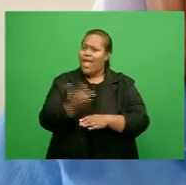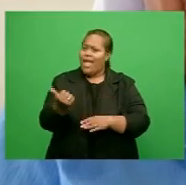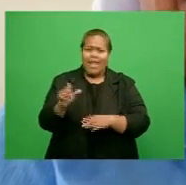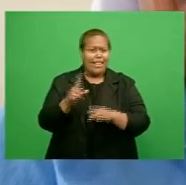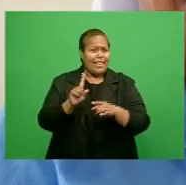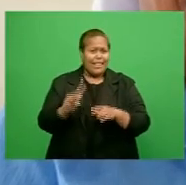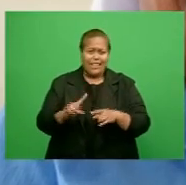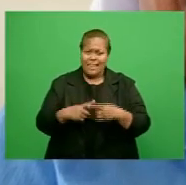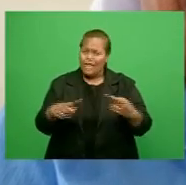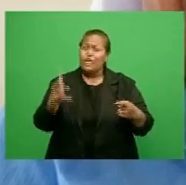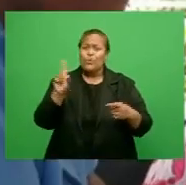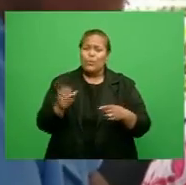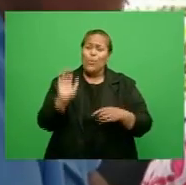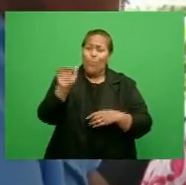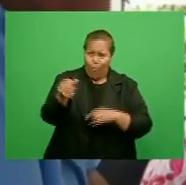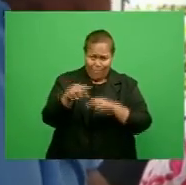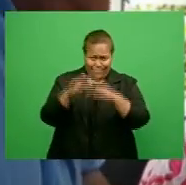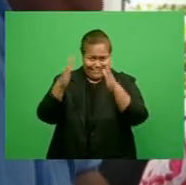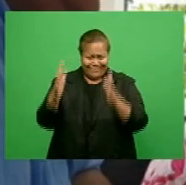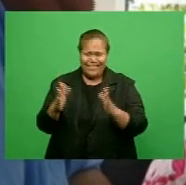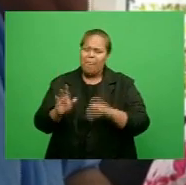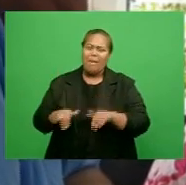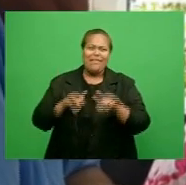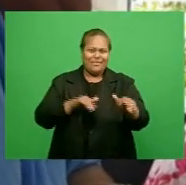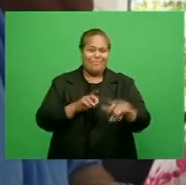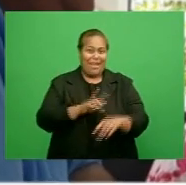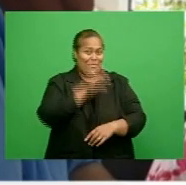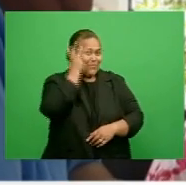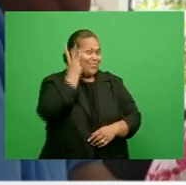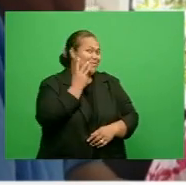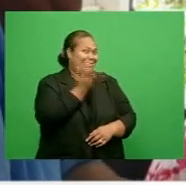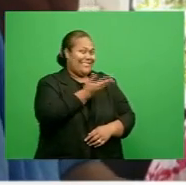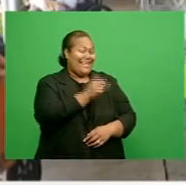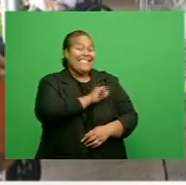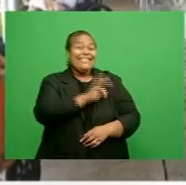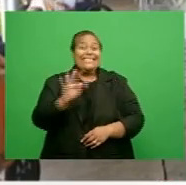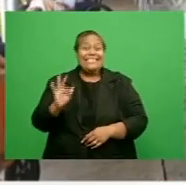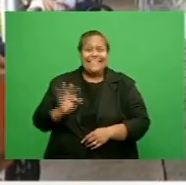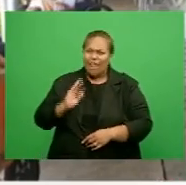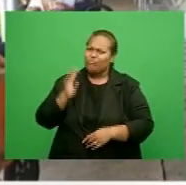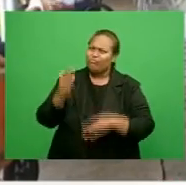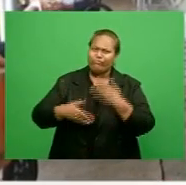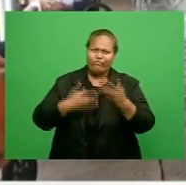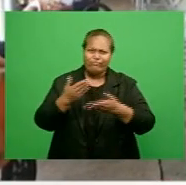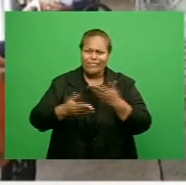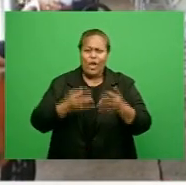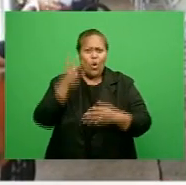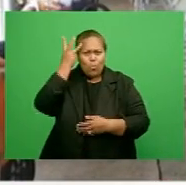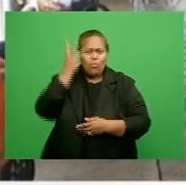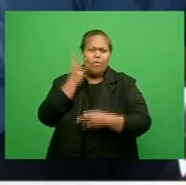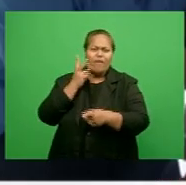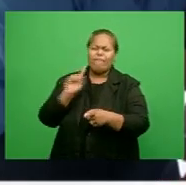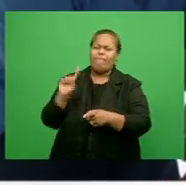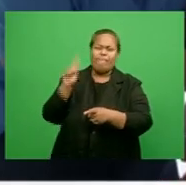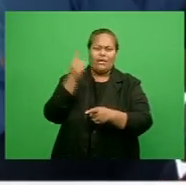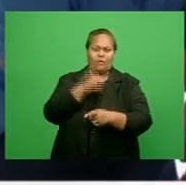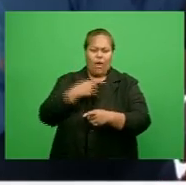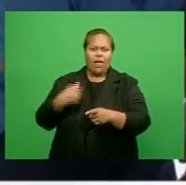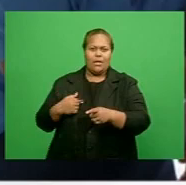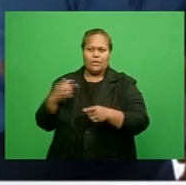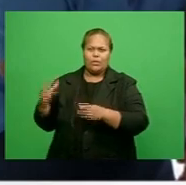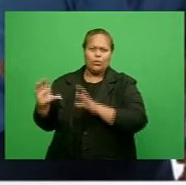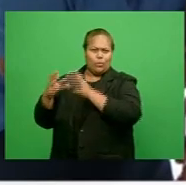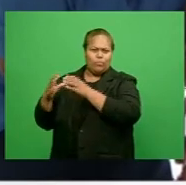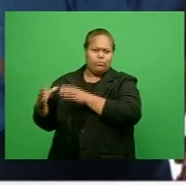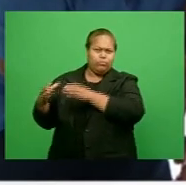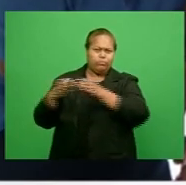she participated also. Fatherlaw Home staff Merila Voy says Fong was one of the first Chinese settlers in Fiji, and the